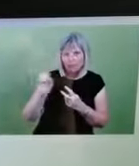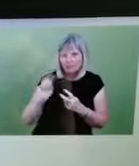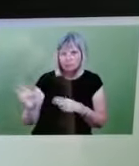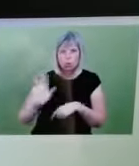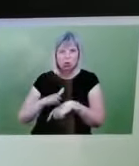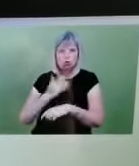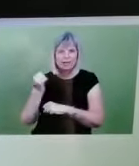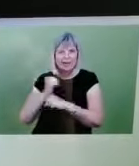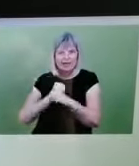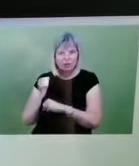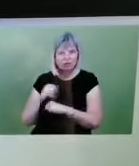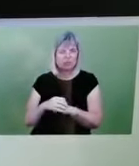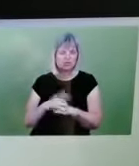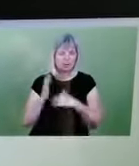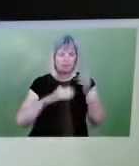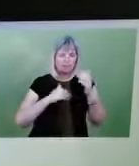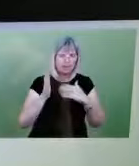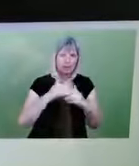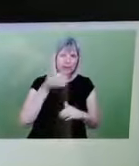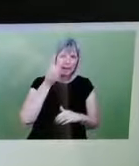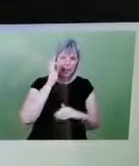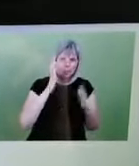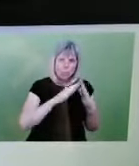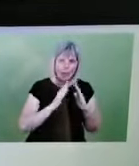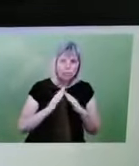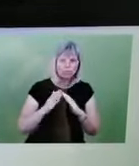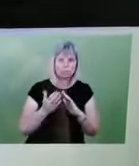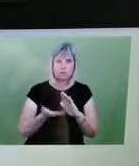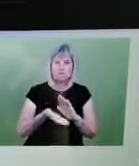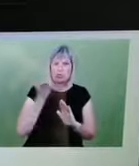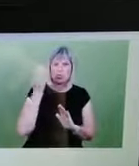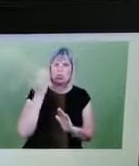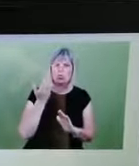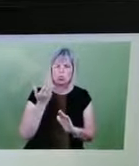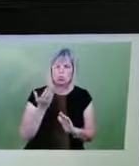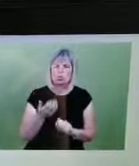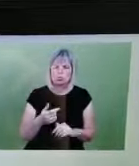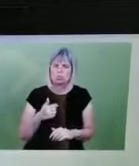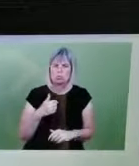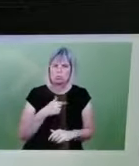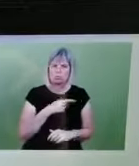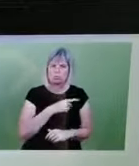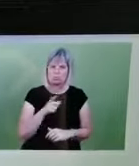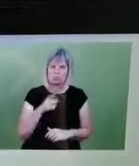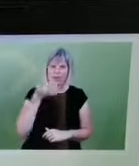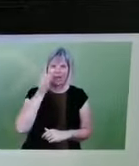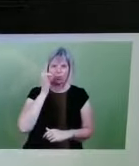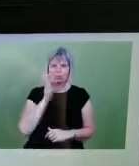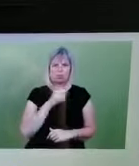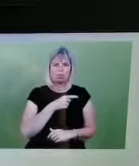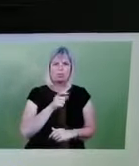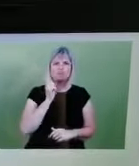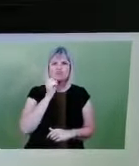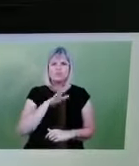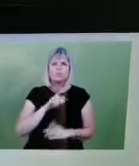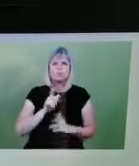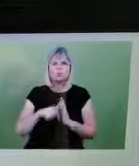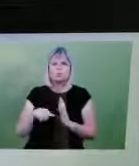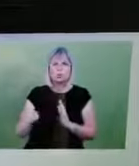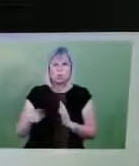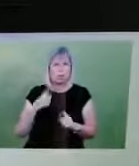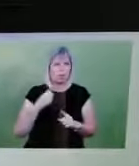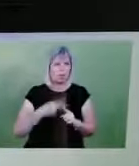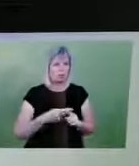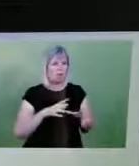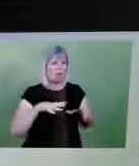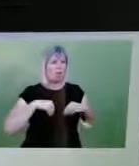more. Local councils have the legal powers to not only refuse to make cuts, but to implement these reforms now. The Times newspaper reported